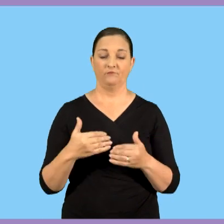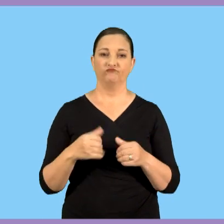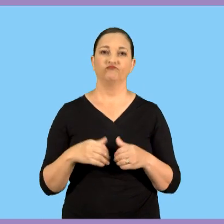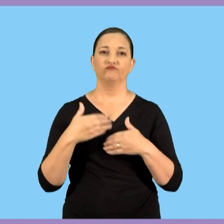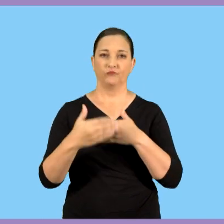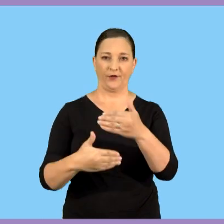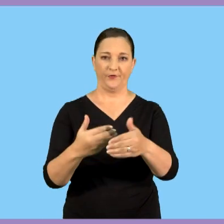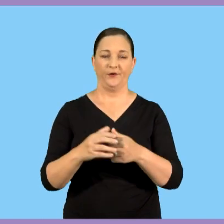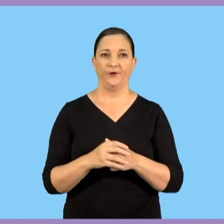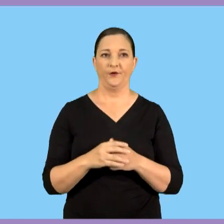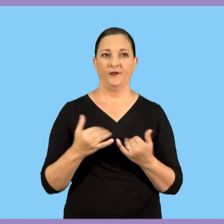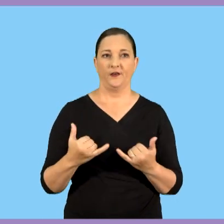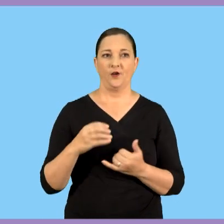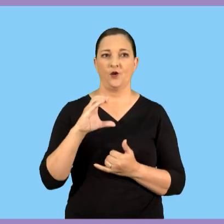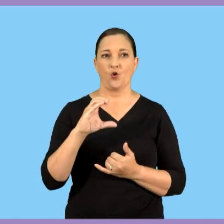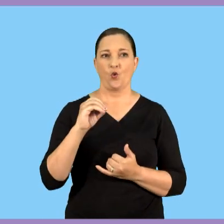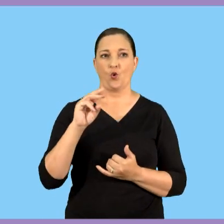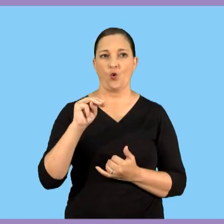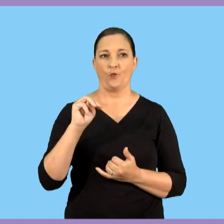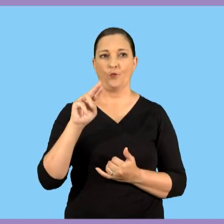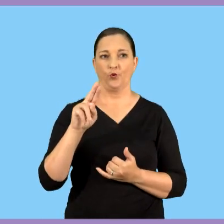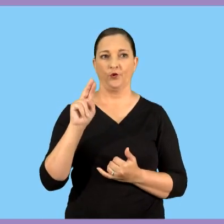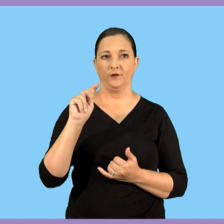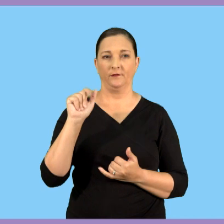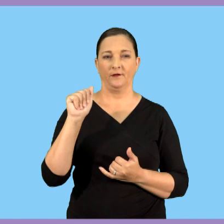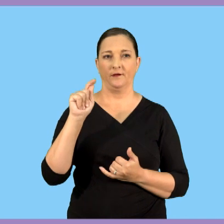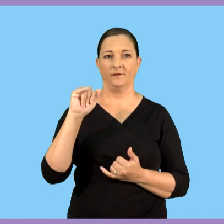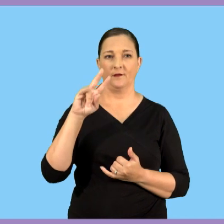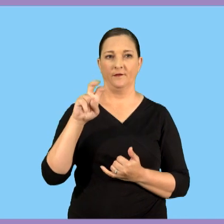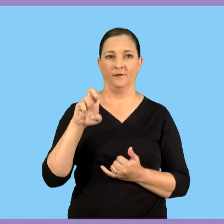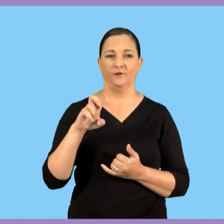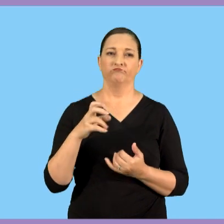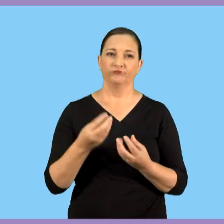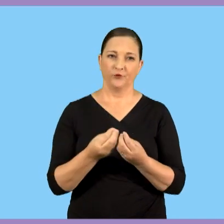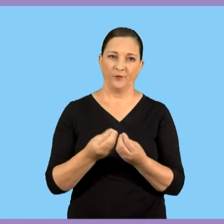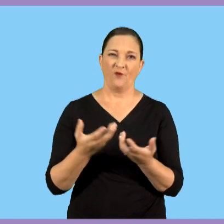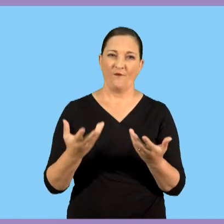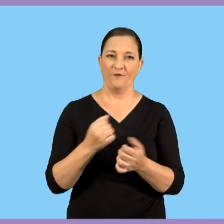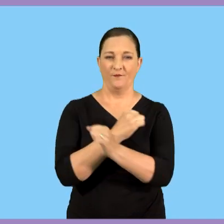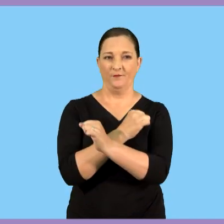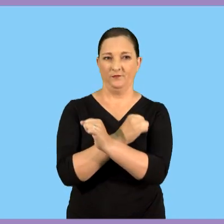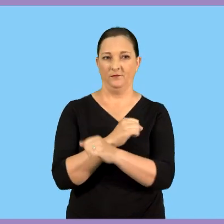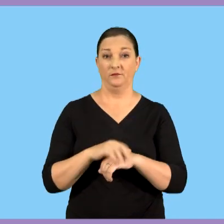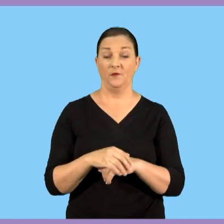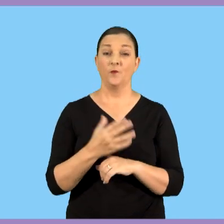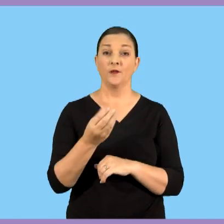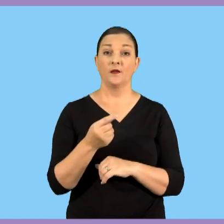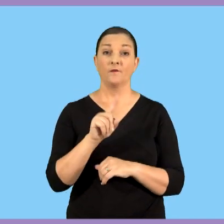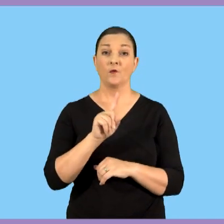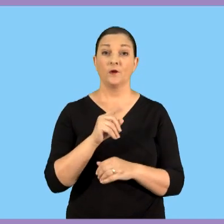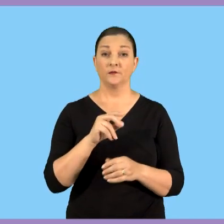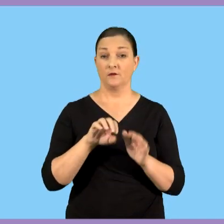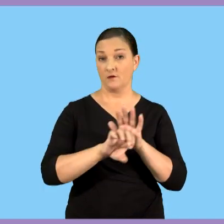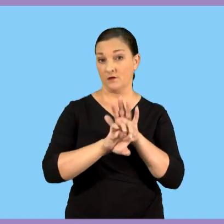Let's move on to the commutative property of multiplication. So we have 3 multiplied by